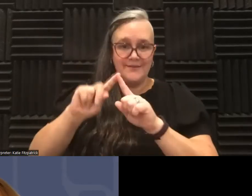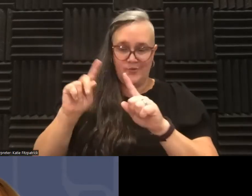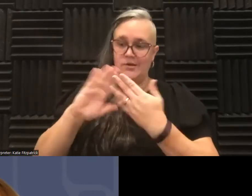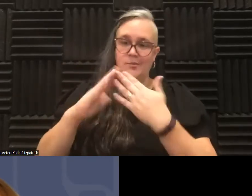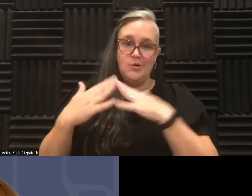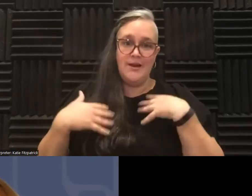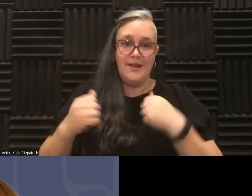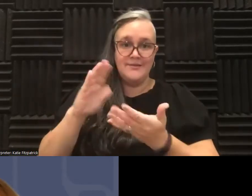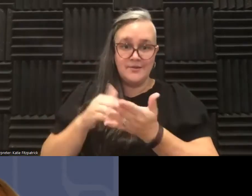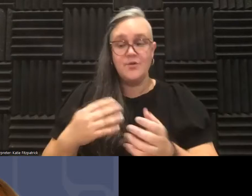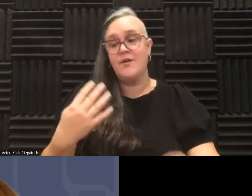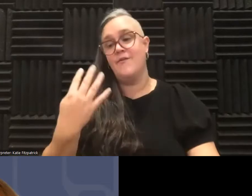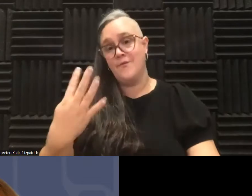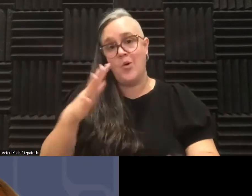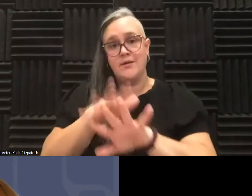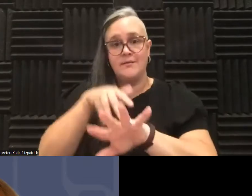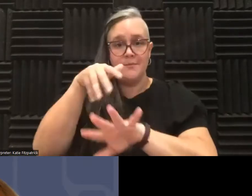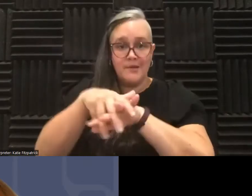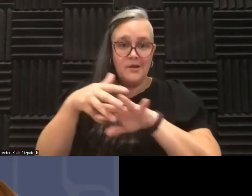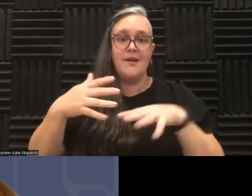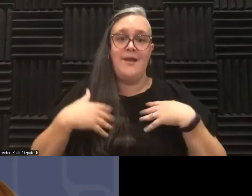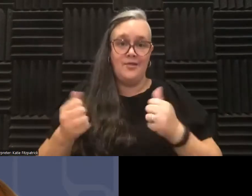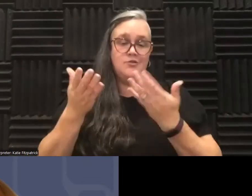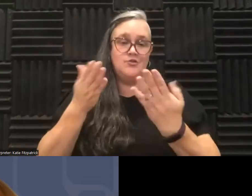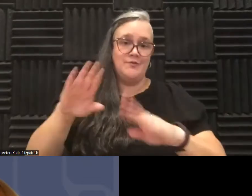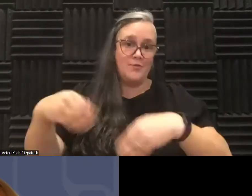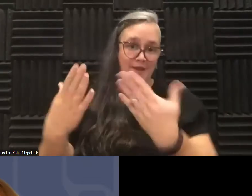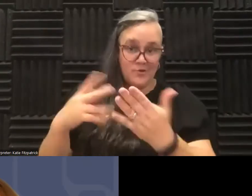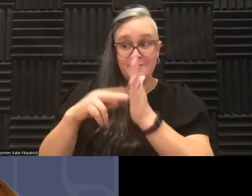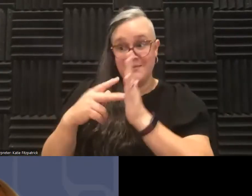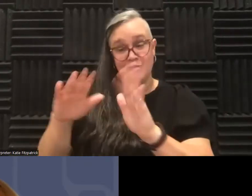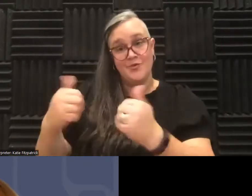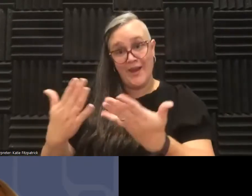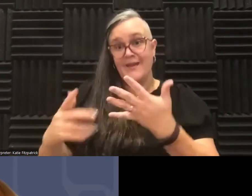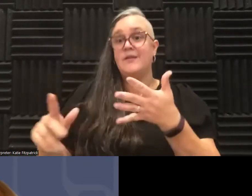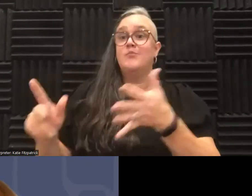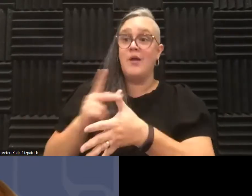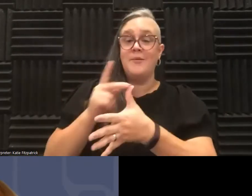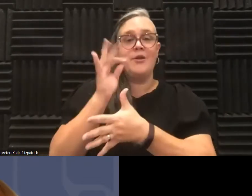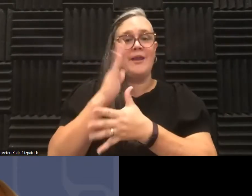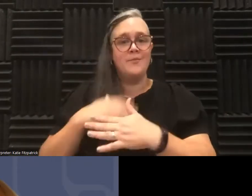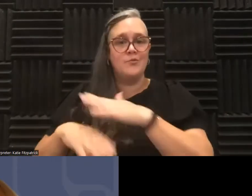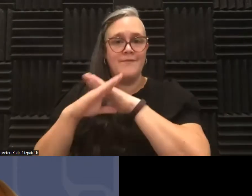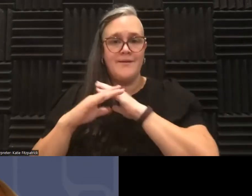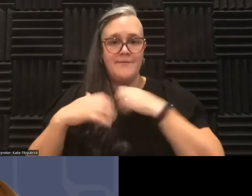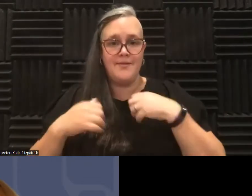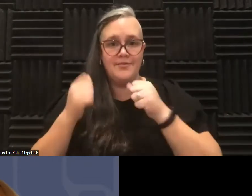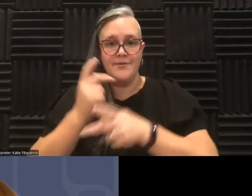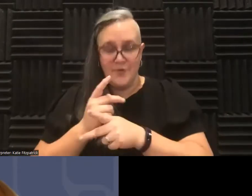4 Native American health service providers that provide primary and preventative health care to more than